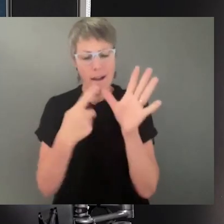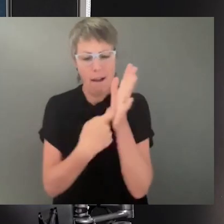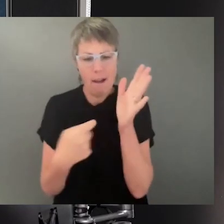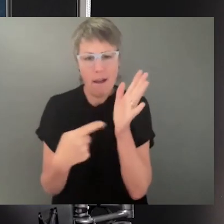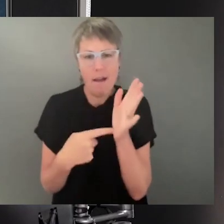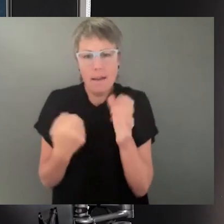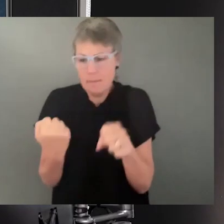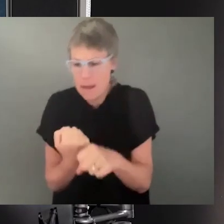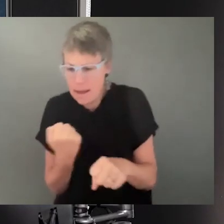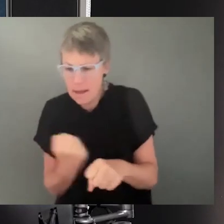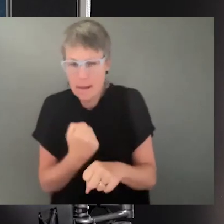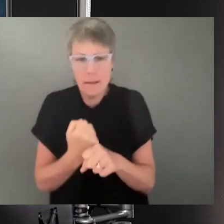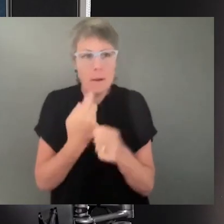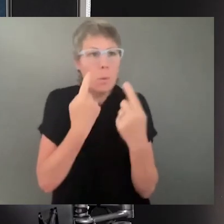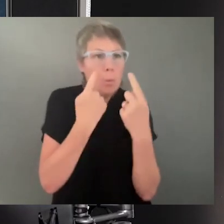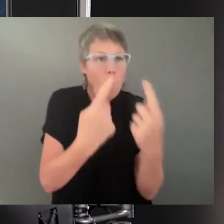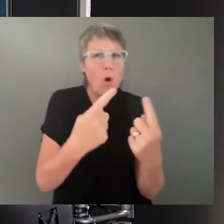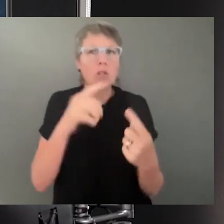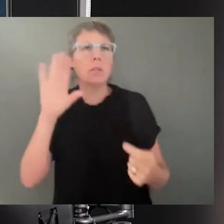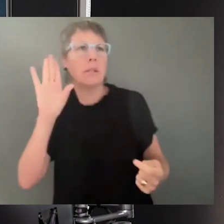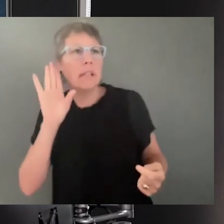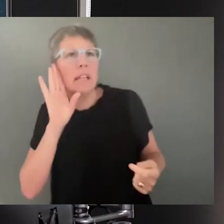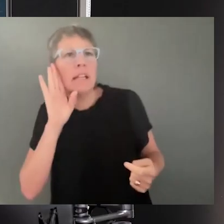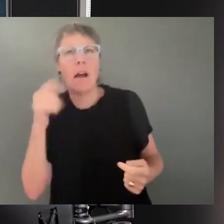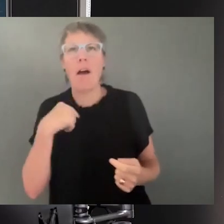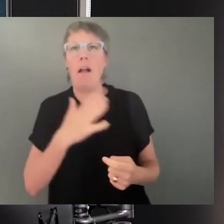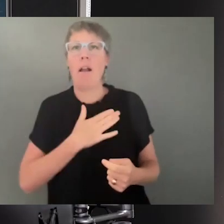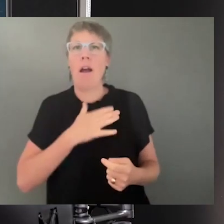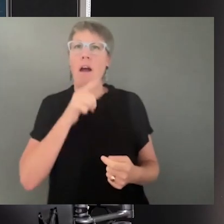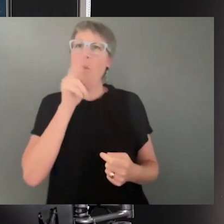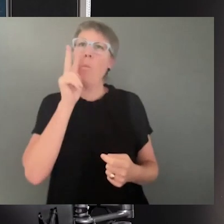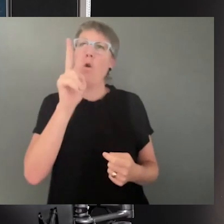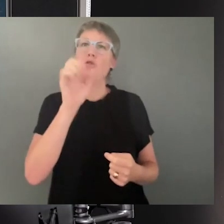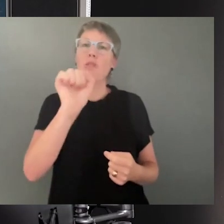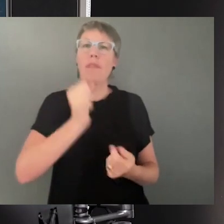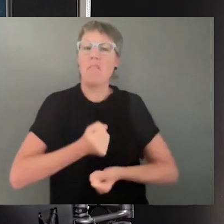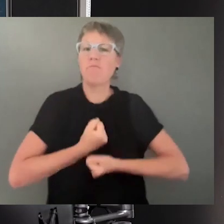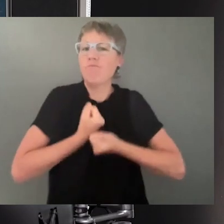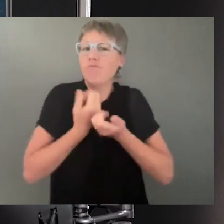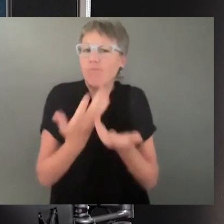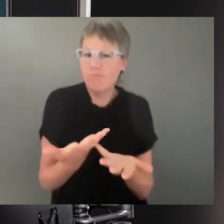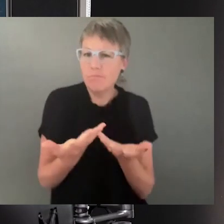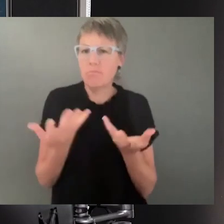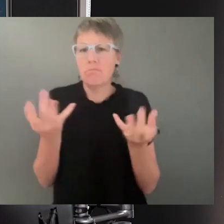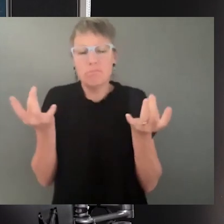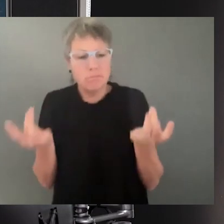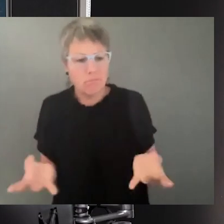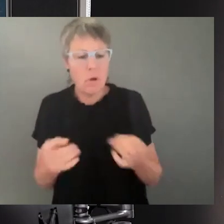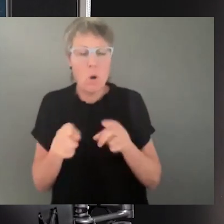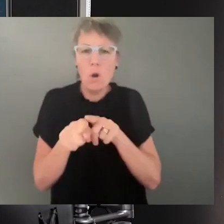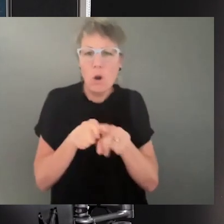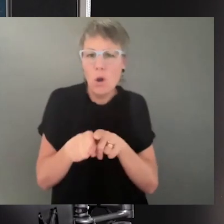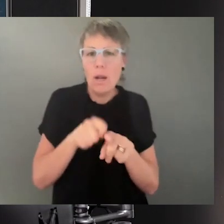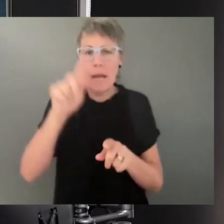freedom, mindfulness, understanding, learning, and so much more. Art has played a really important part